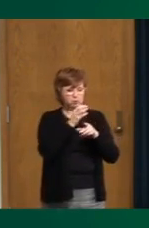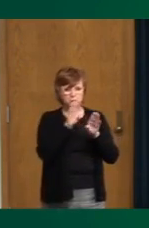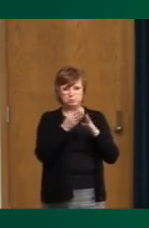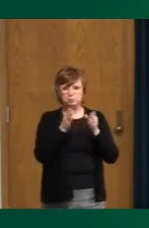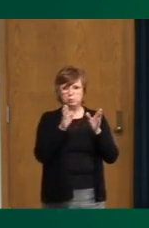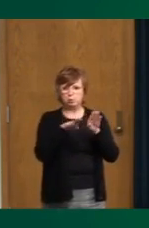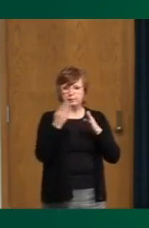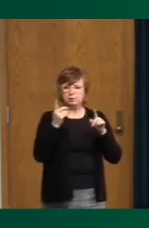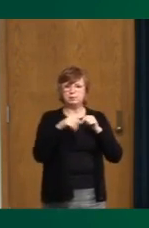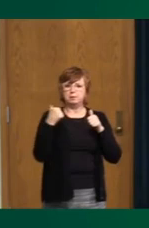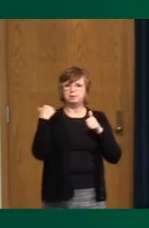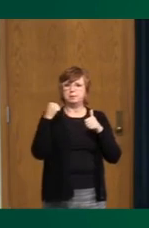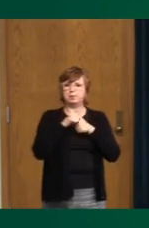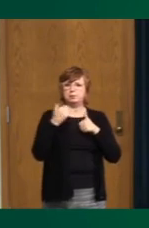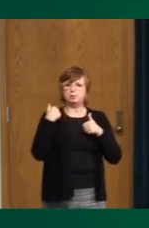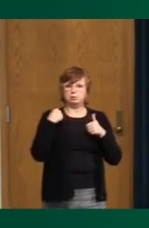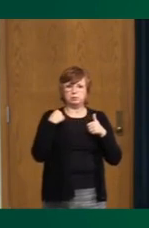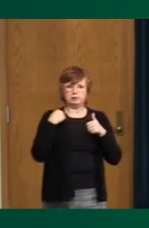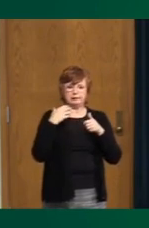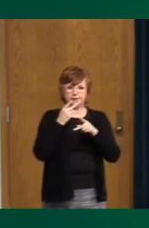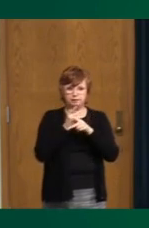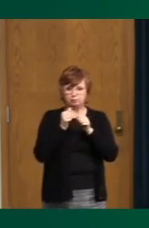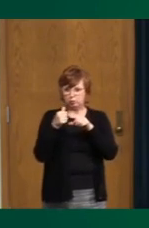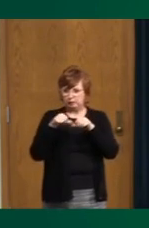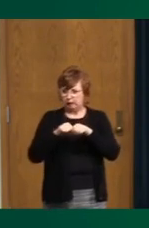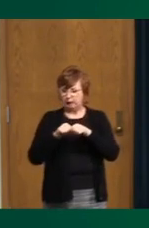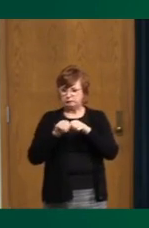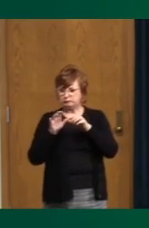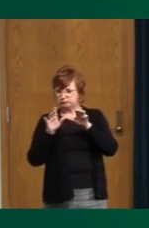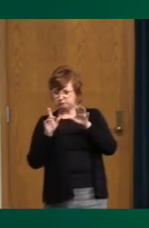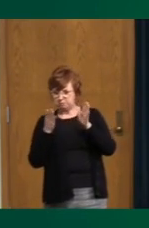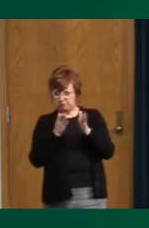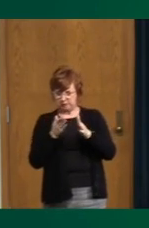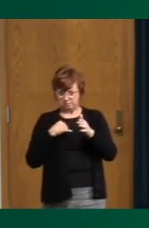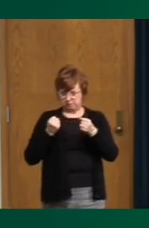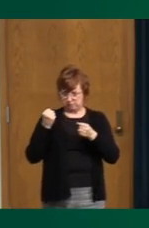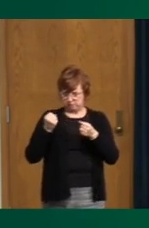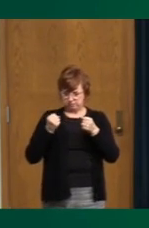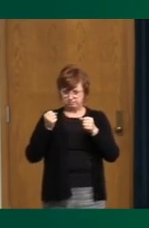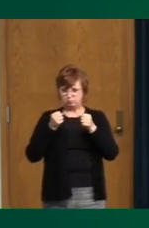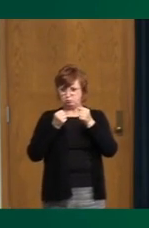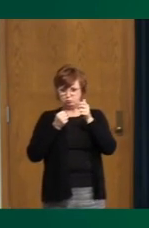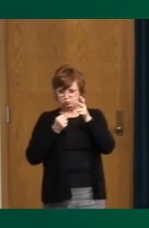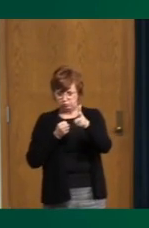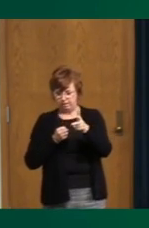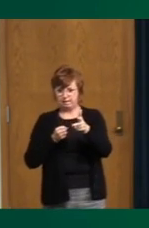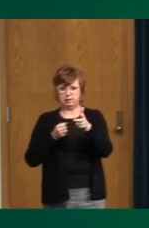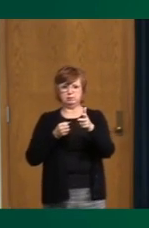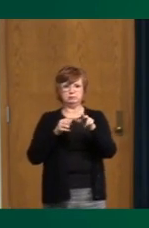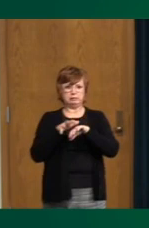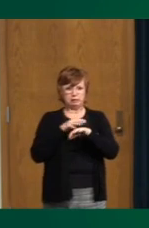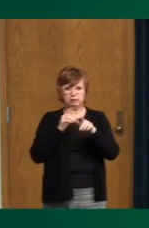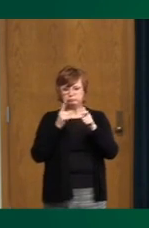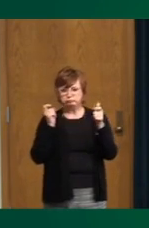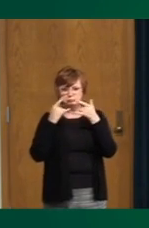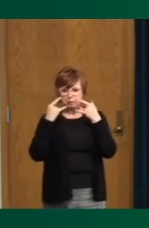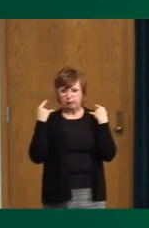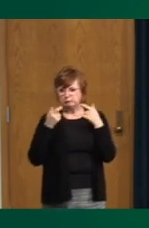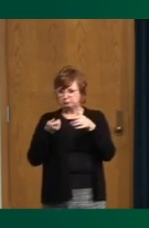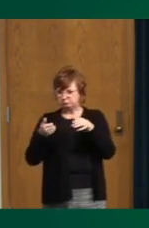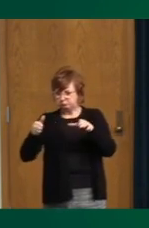grocery shopping, going to the gas station. How can we be as safe and cautious going to a retail location to either